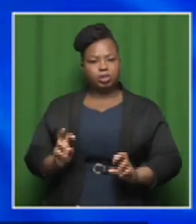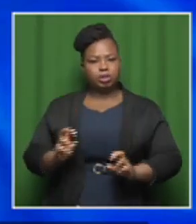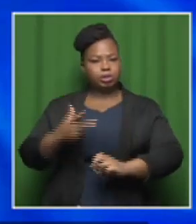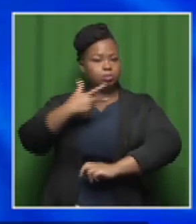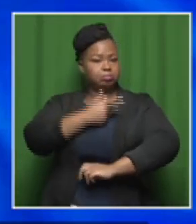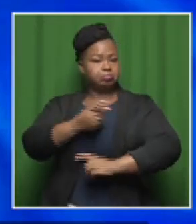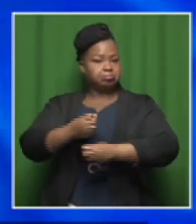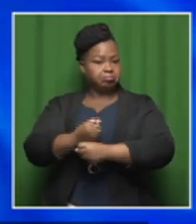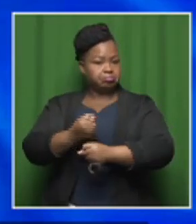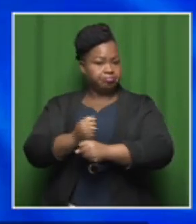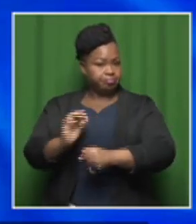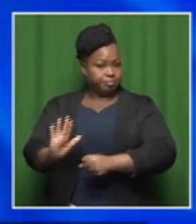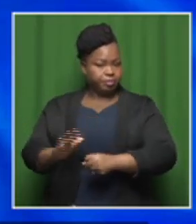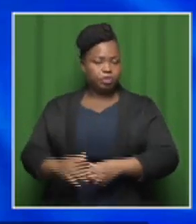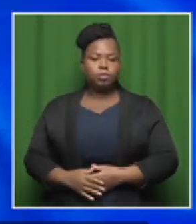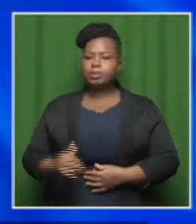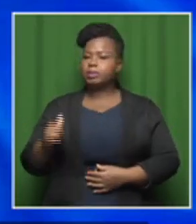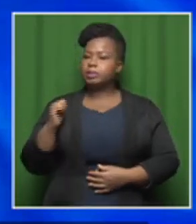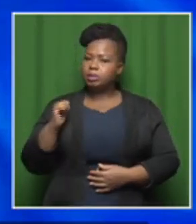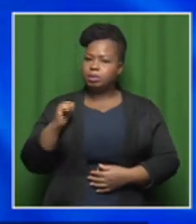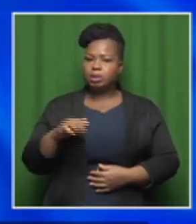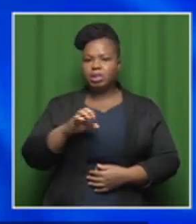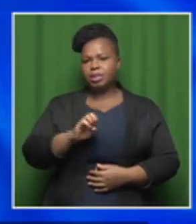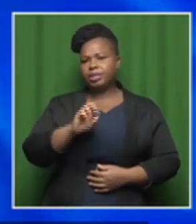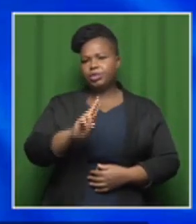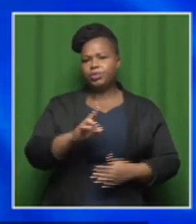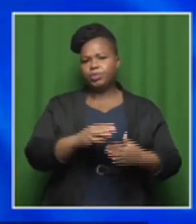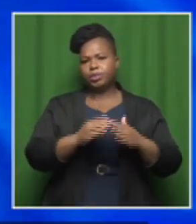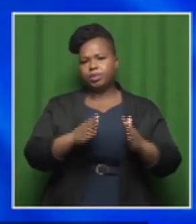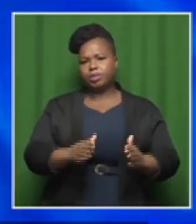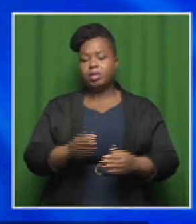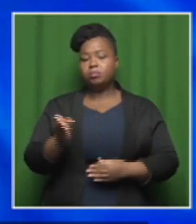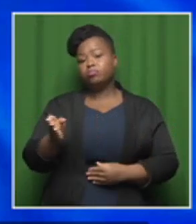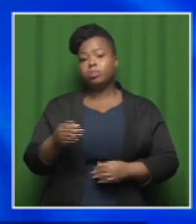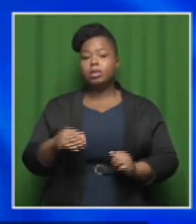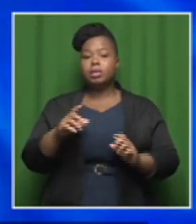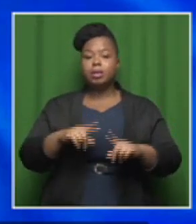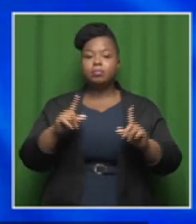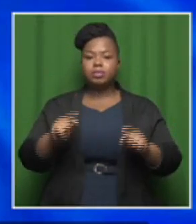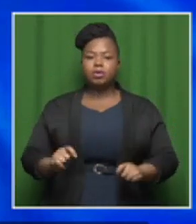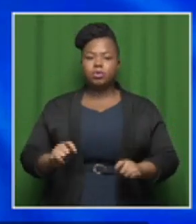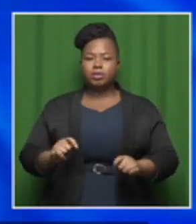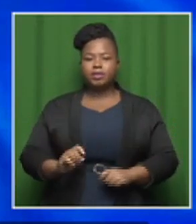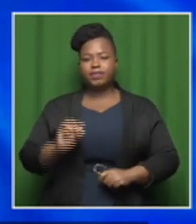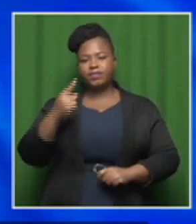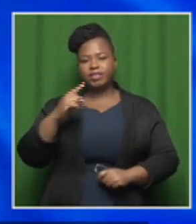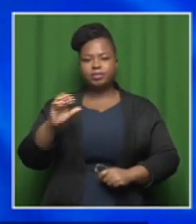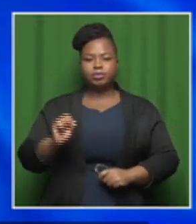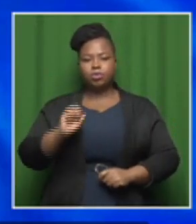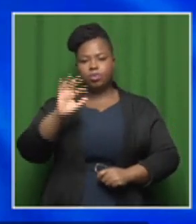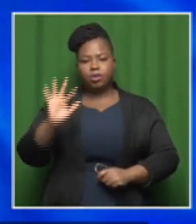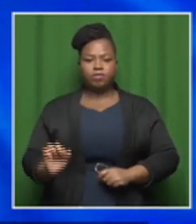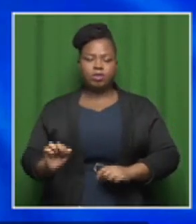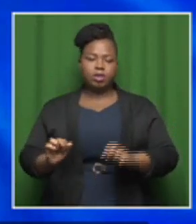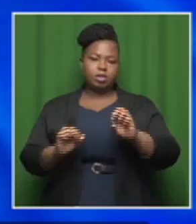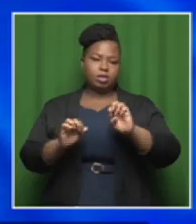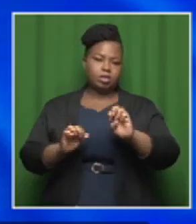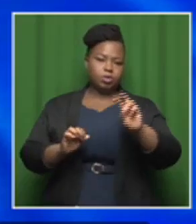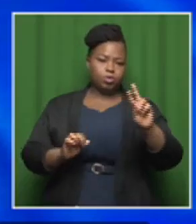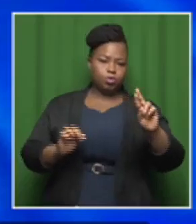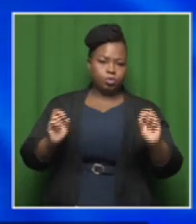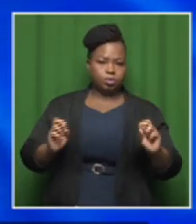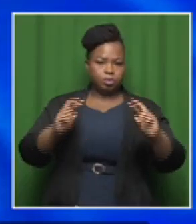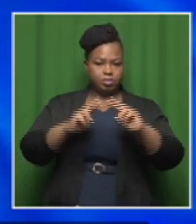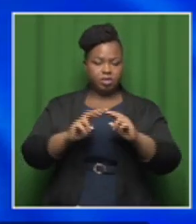vaccine production. Yesterday, European Union leaders were in Cape Town for the first South Africa-European Union Summit